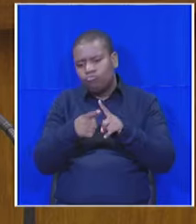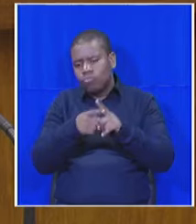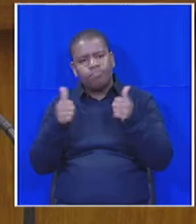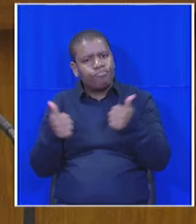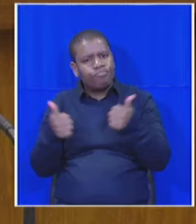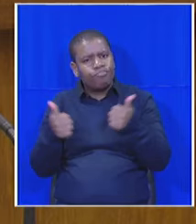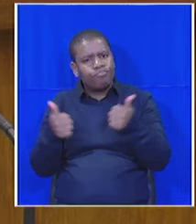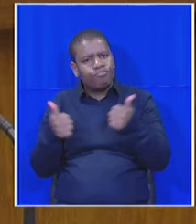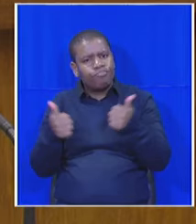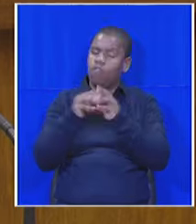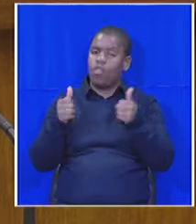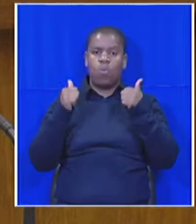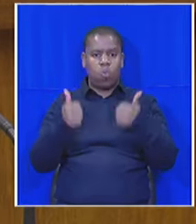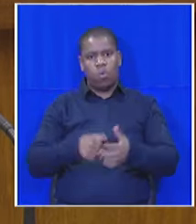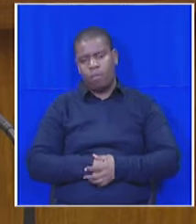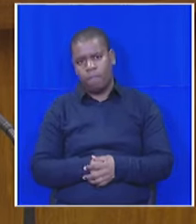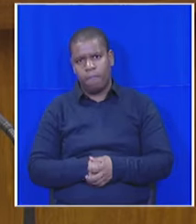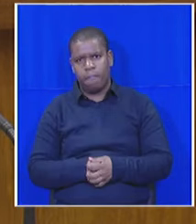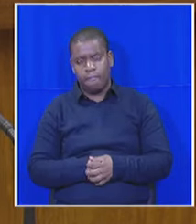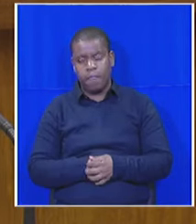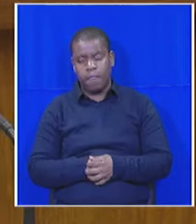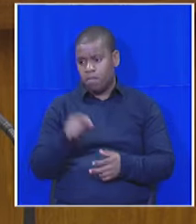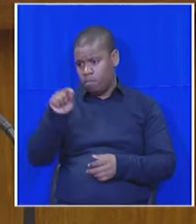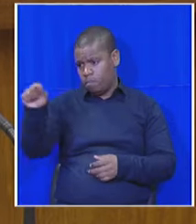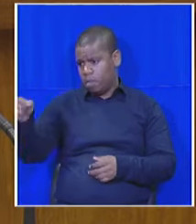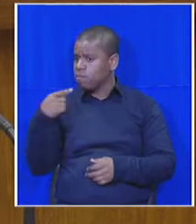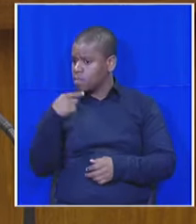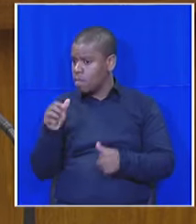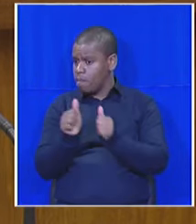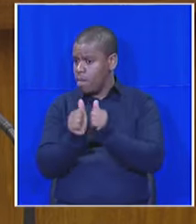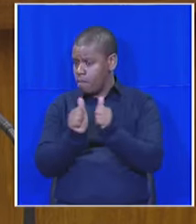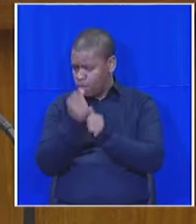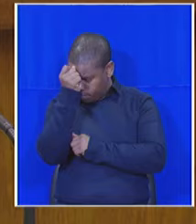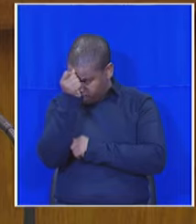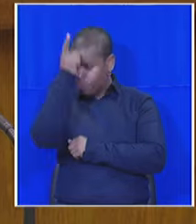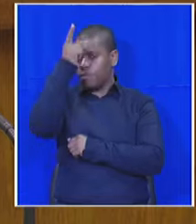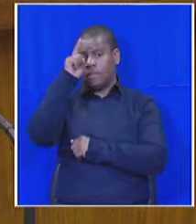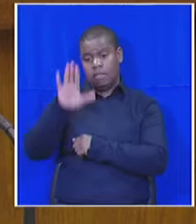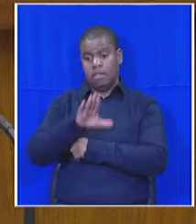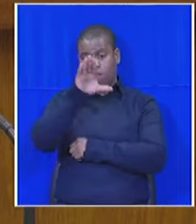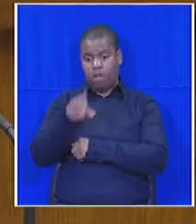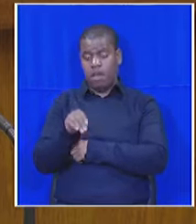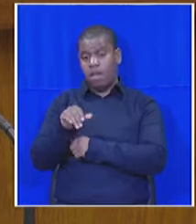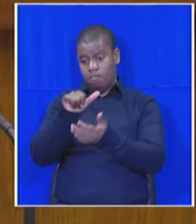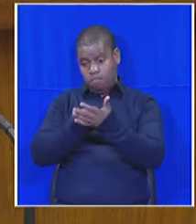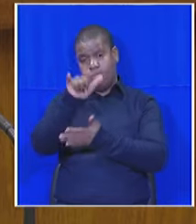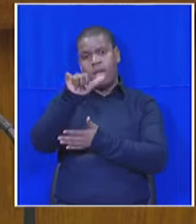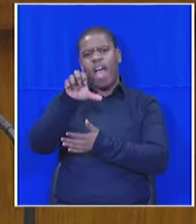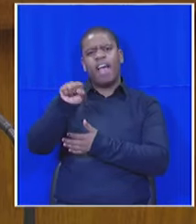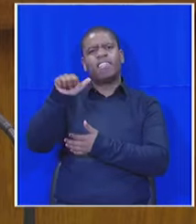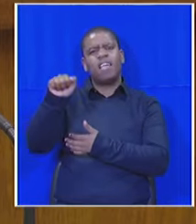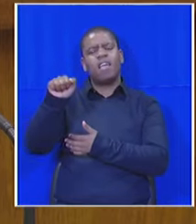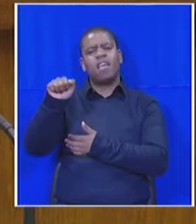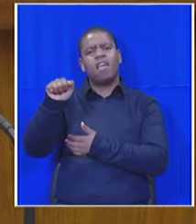House, Honourable Chairperson, is that every member in this House, understanding that South African Airways is part of government entity, should